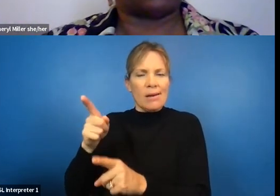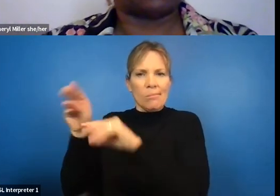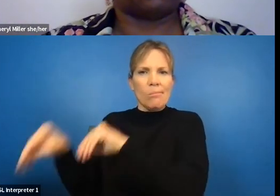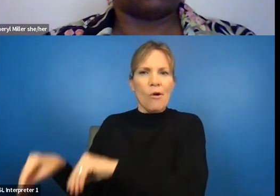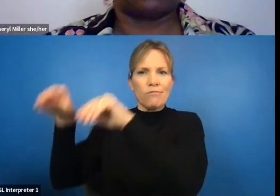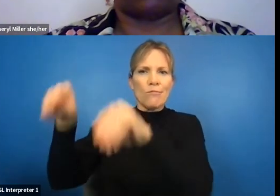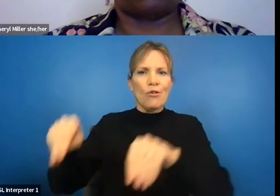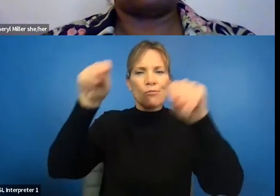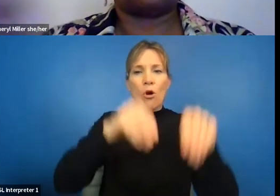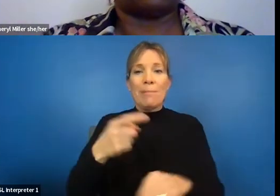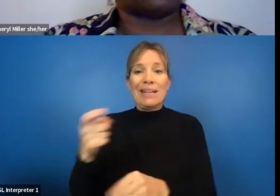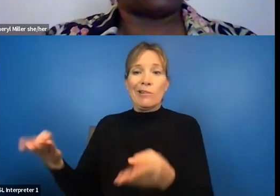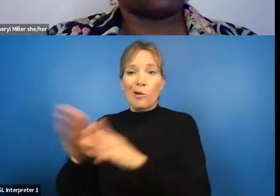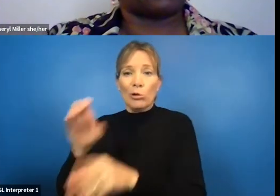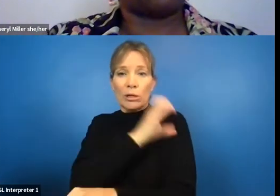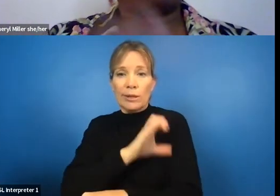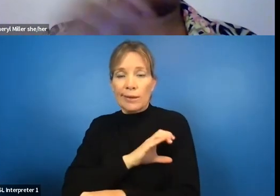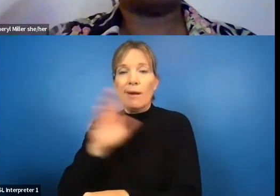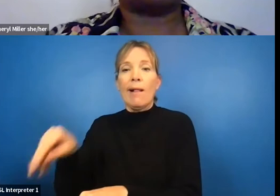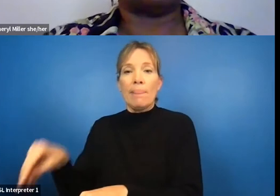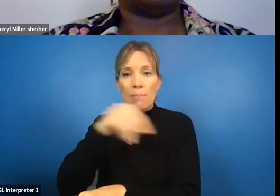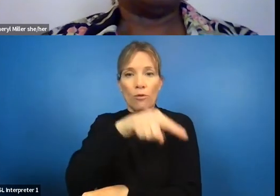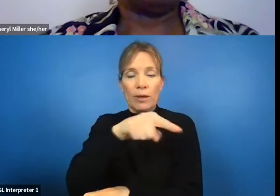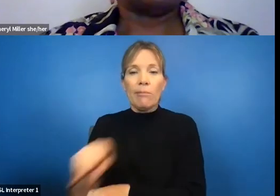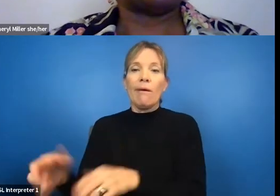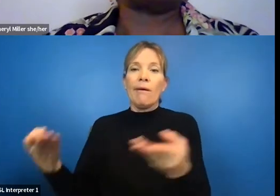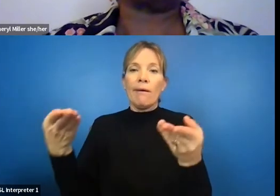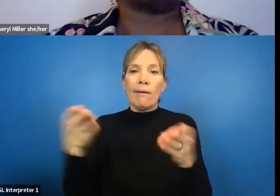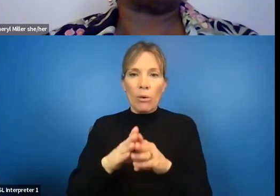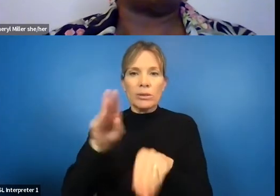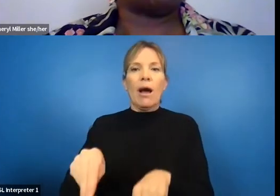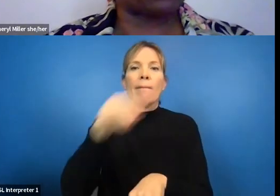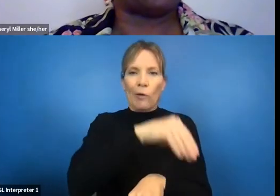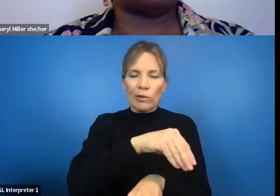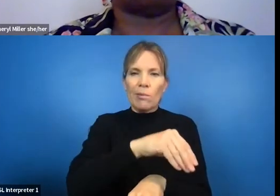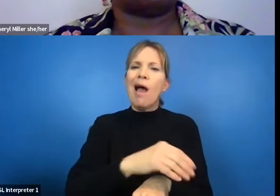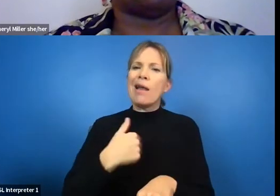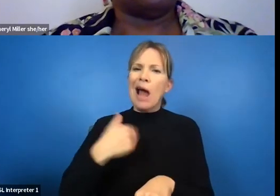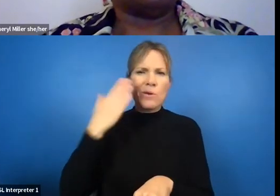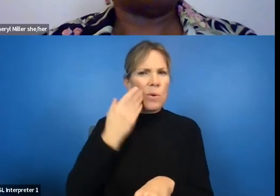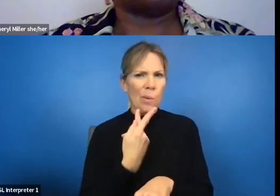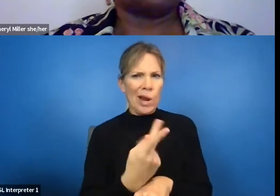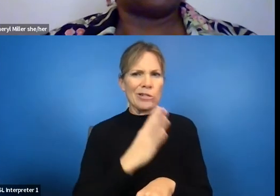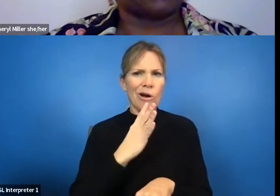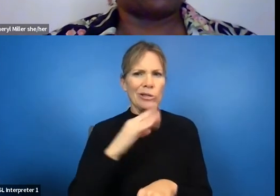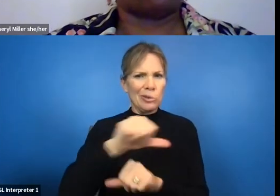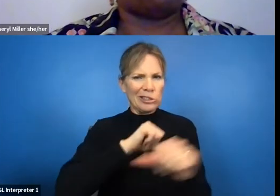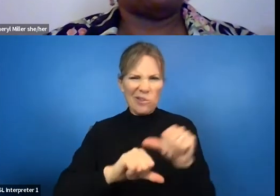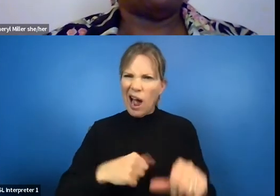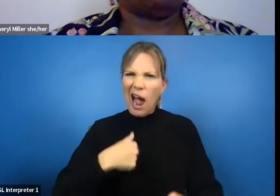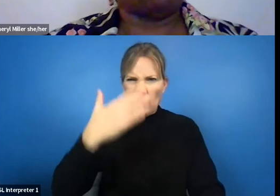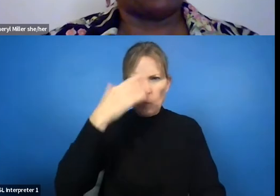as this clinic got closed and the next clinic got closed. And also I knew from talking to him just